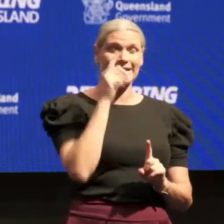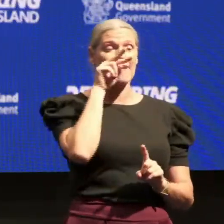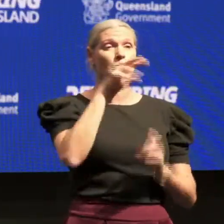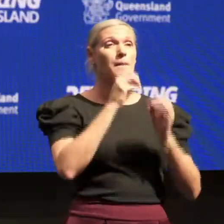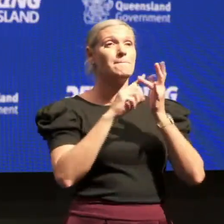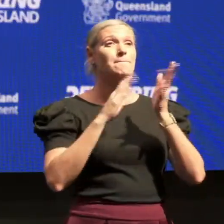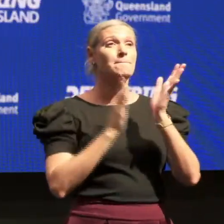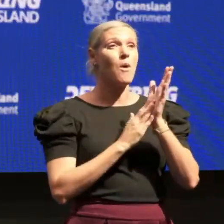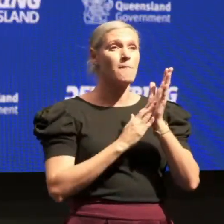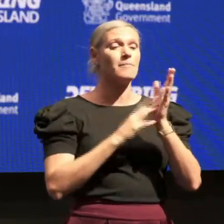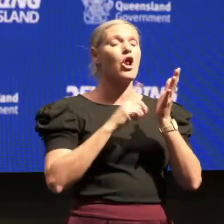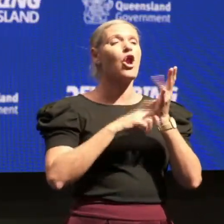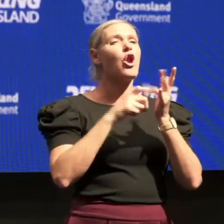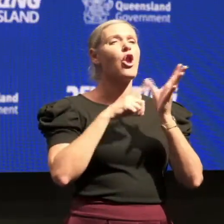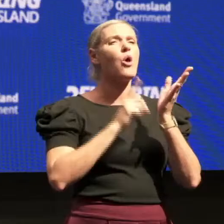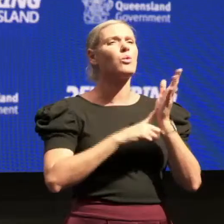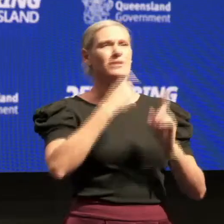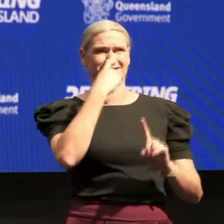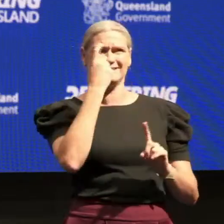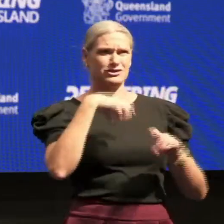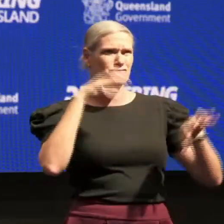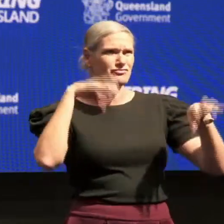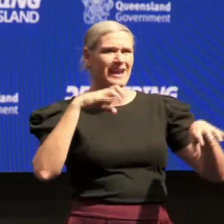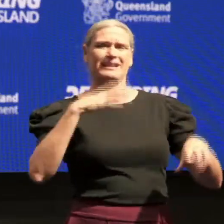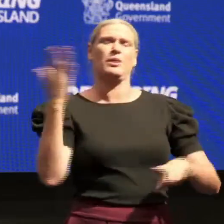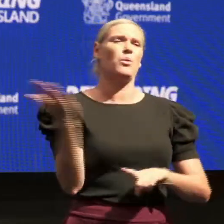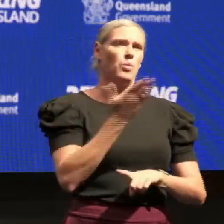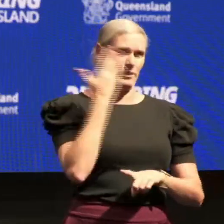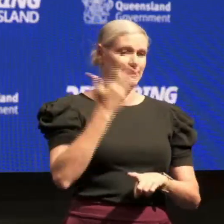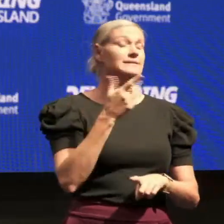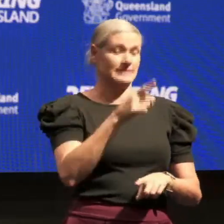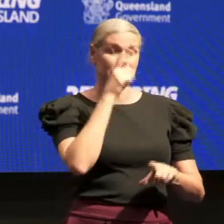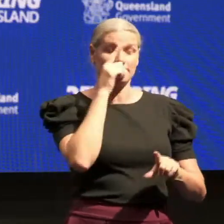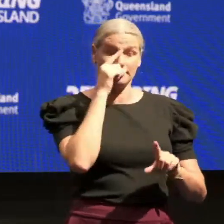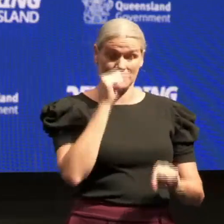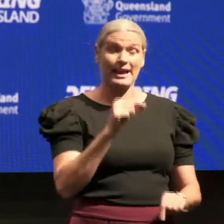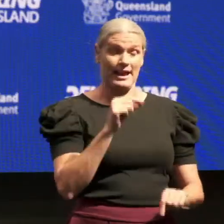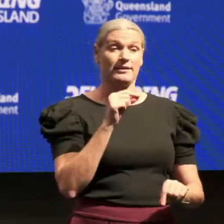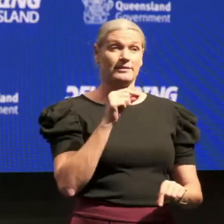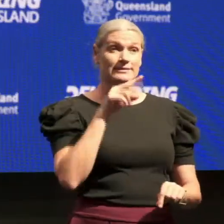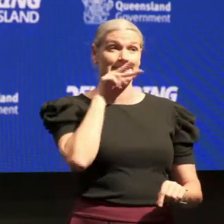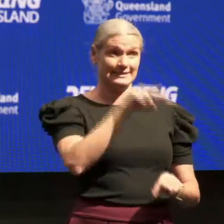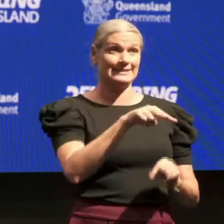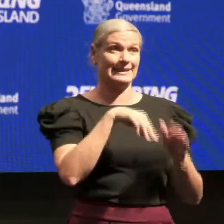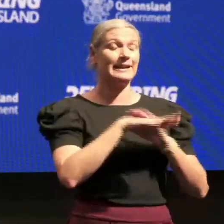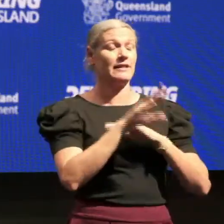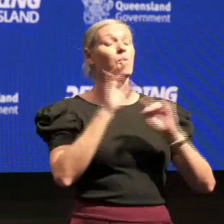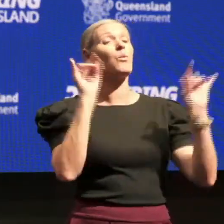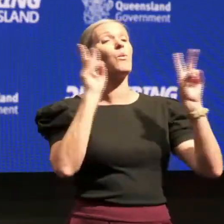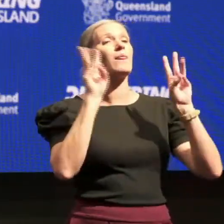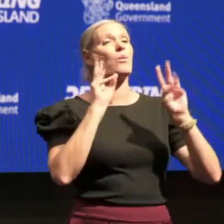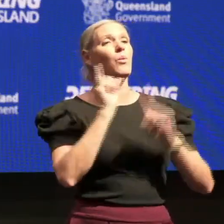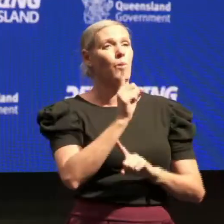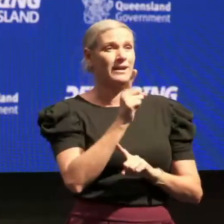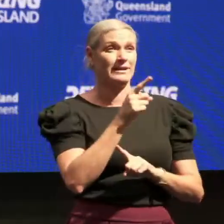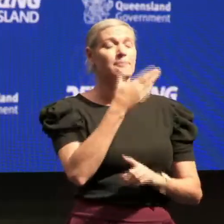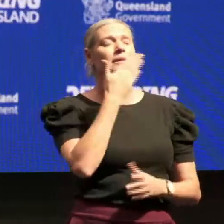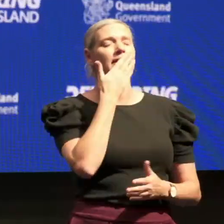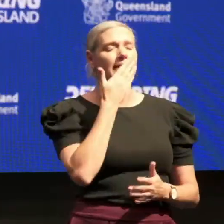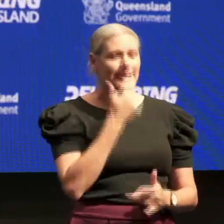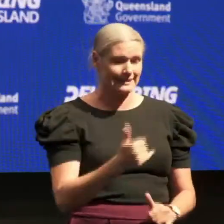rainfall, locally intense rainfall and those damaging wind gusts is captured in the severe weather warning, which I